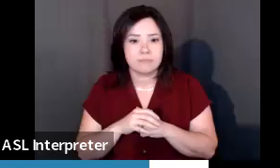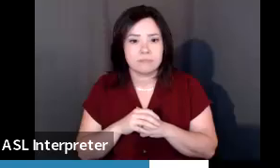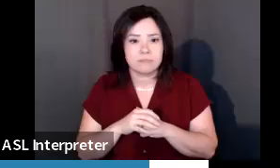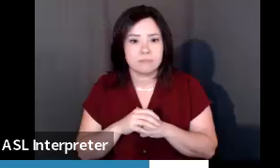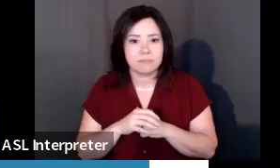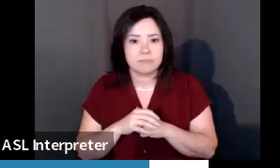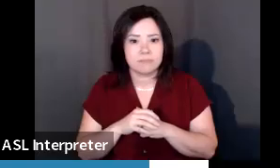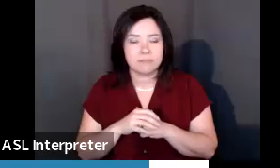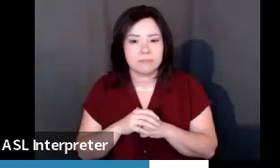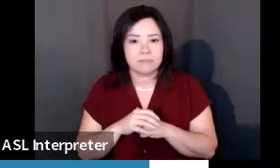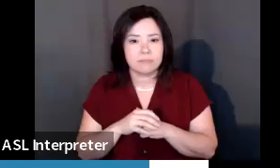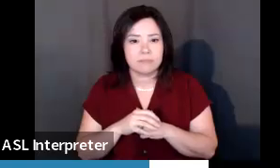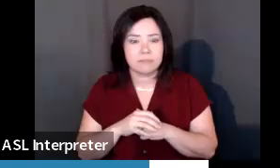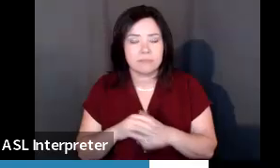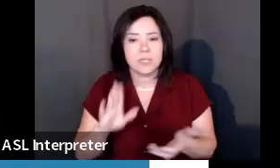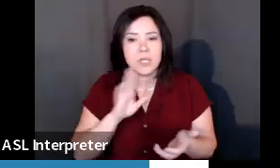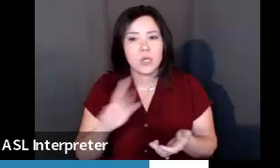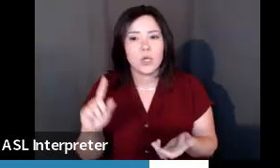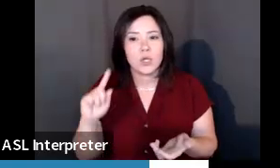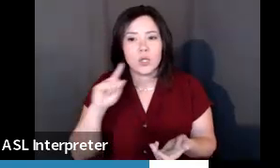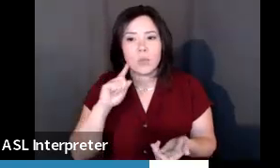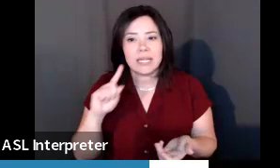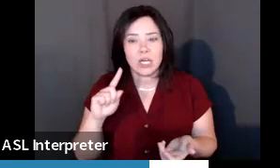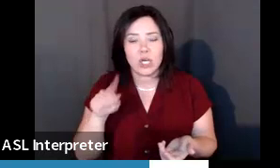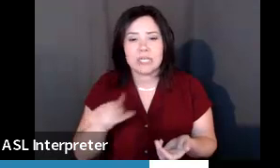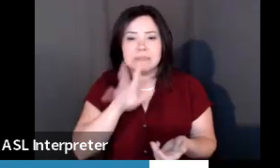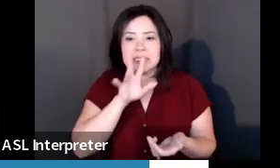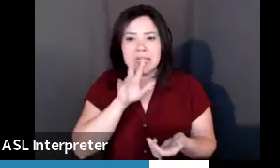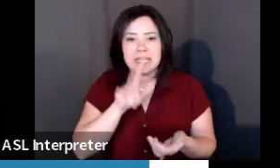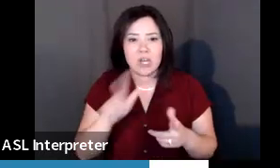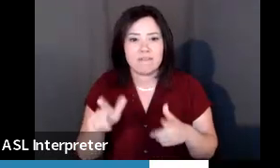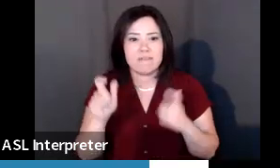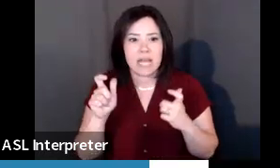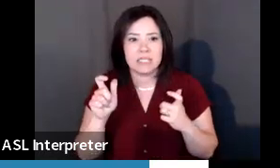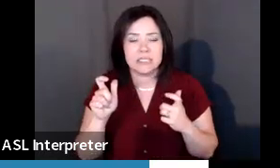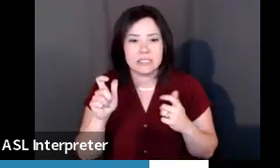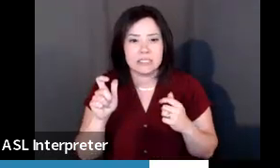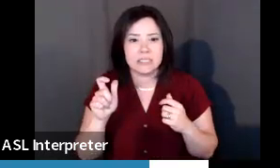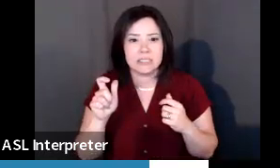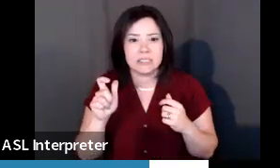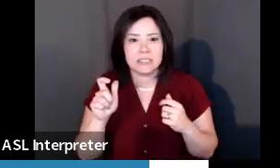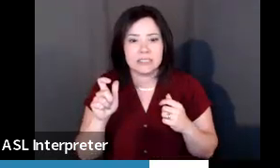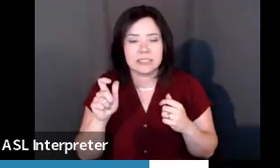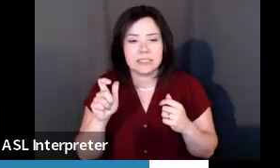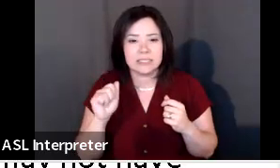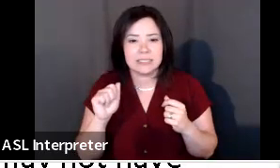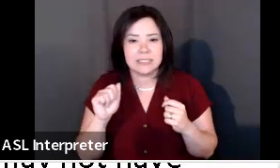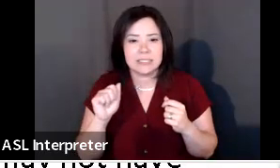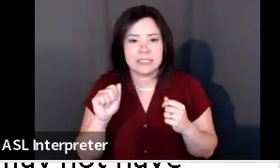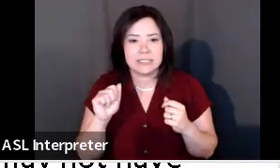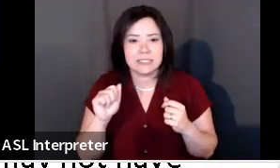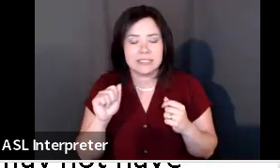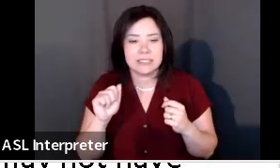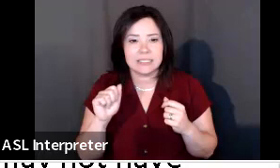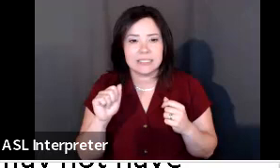Equal mark You're double gonna menu. hear Jaws speaking very fast. Leaving menus. Zoom. PowerPoint slideshow app. Leaving menus. Mission Zoom. Live transcription document. One word. And